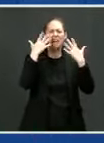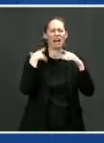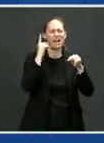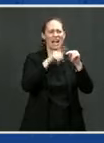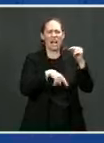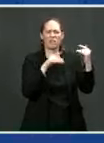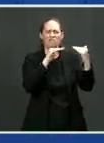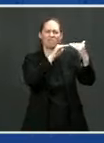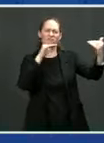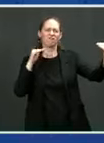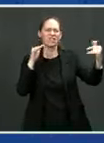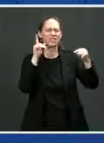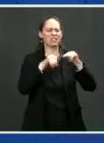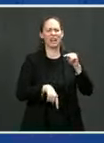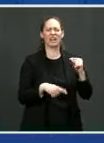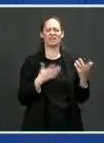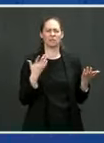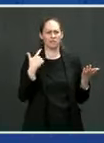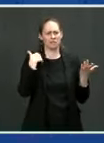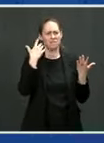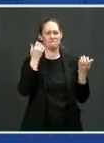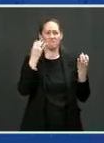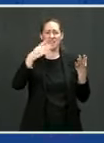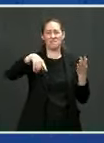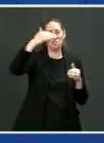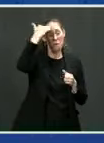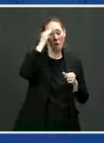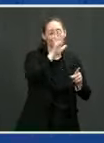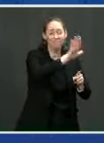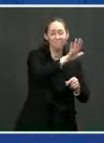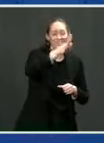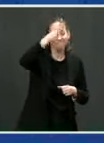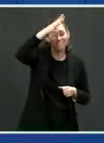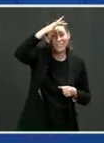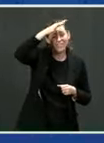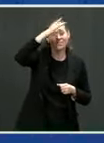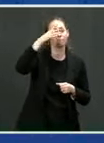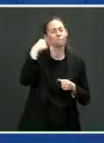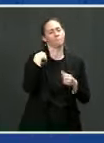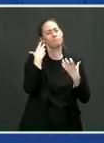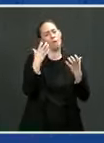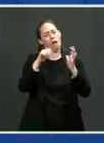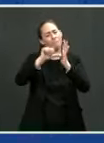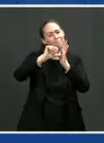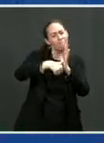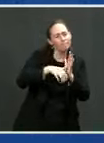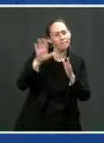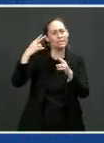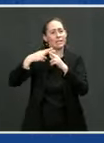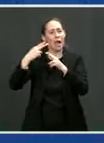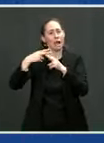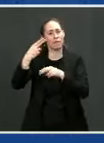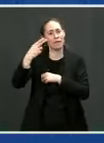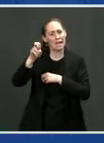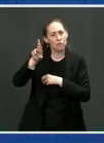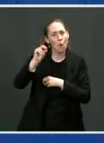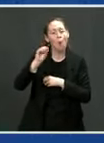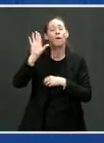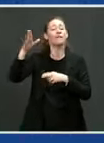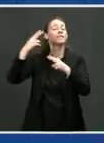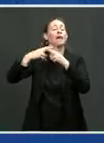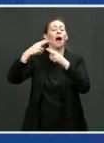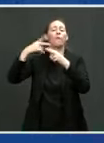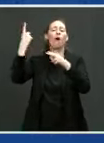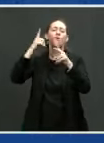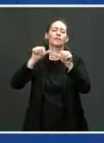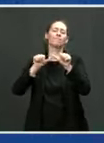know about your dad and know that he is a hero, that his name will always be on our lips